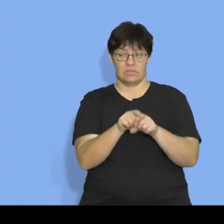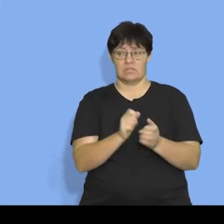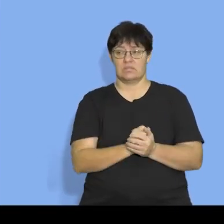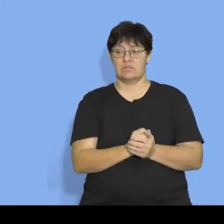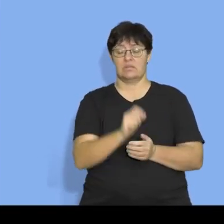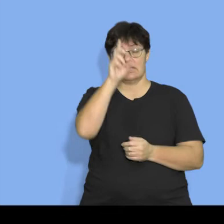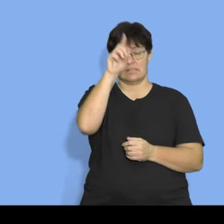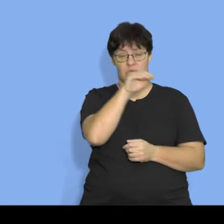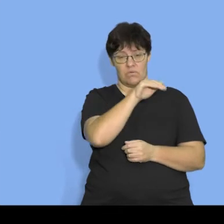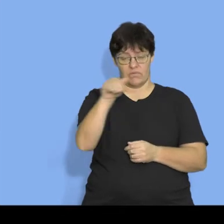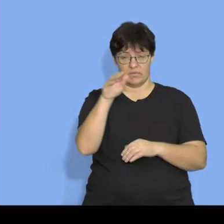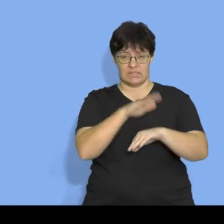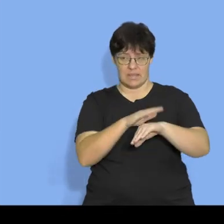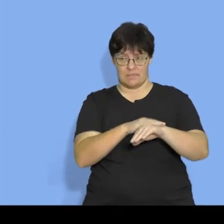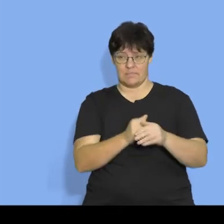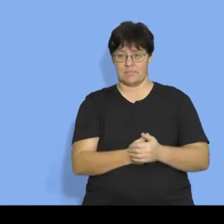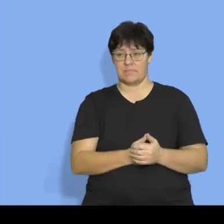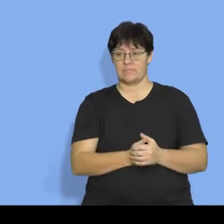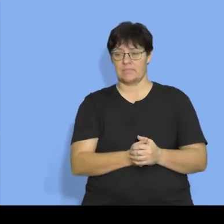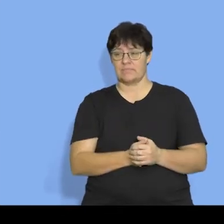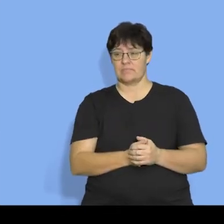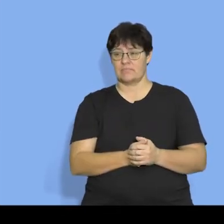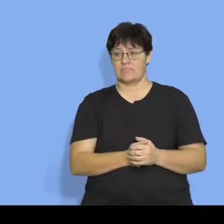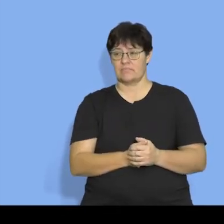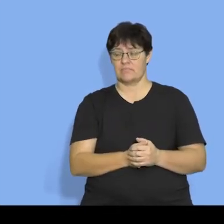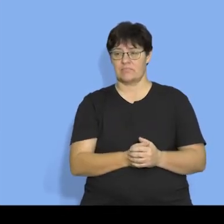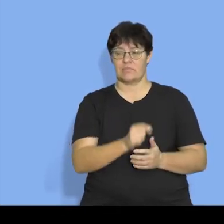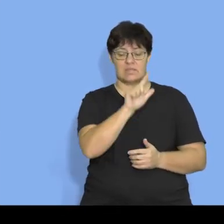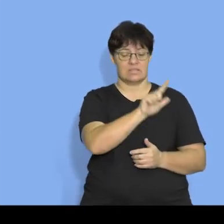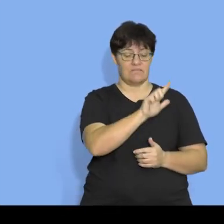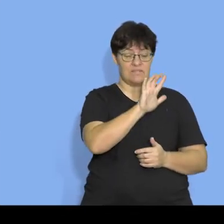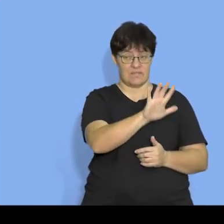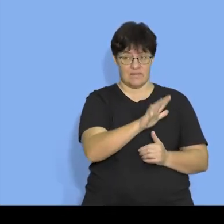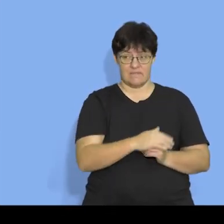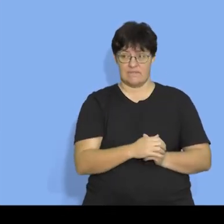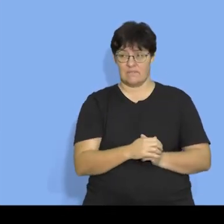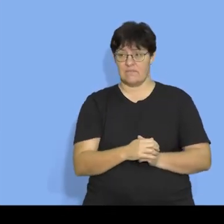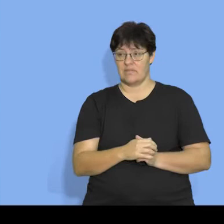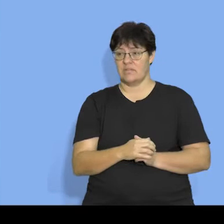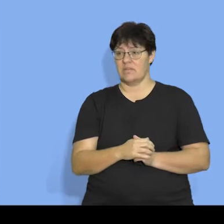equals distance divided by time. He's going 75,